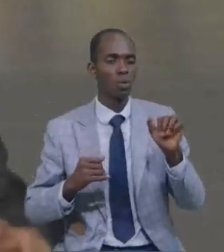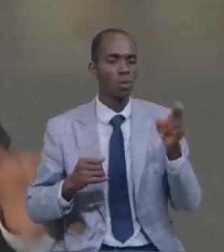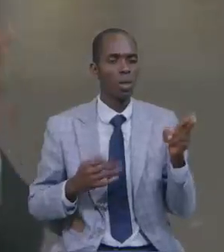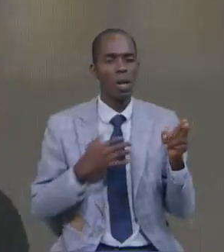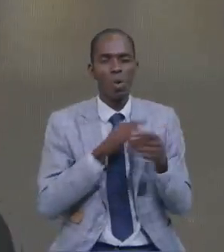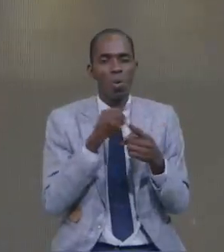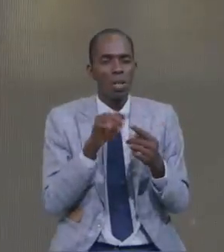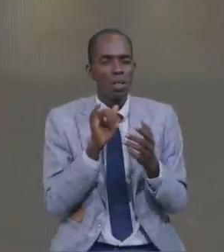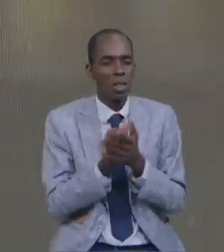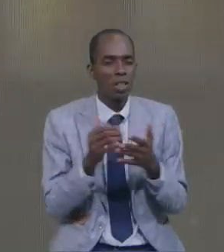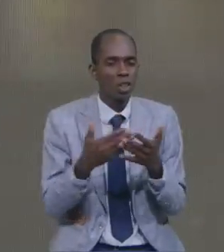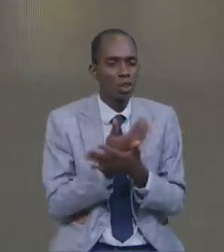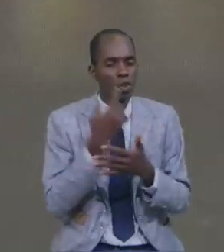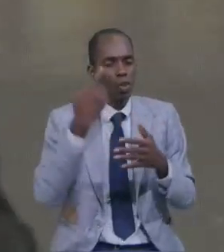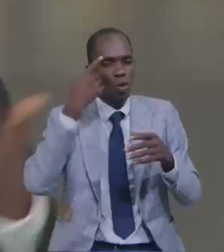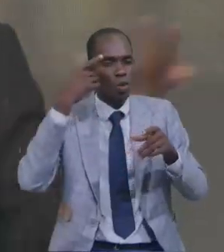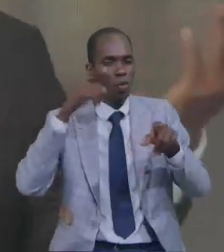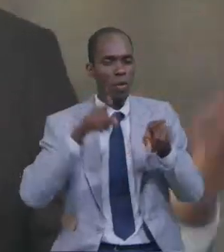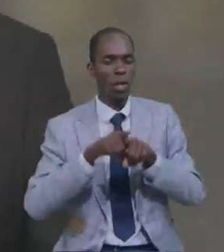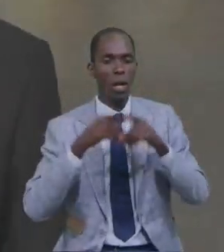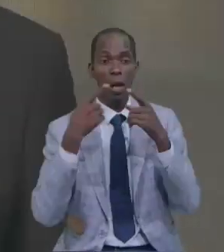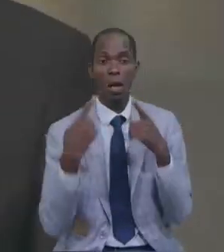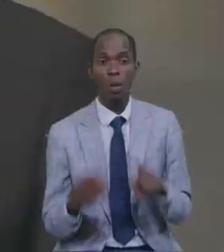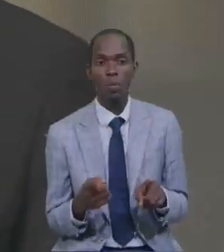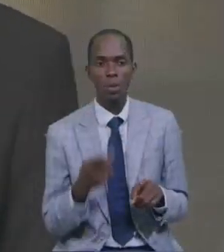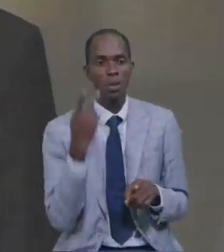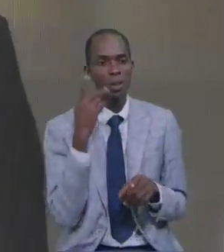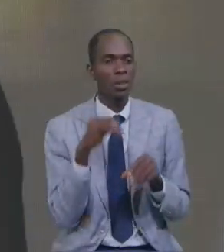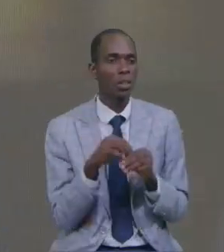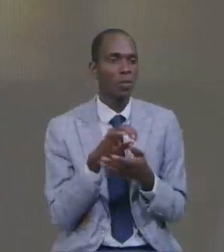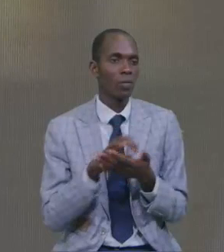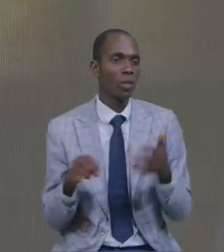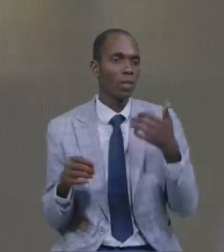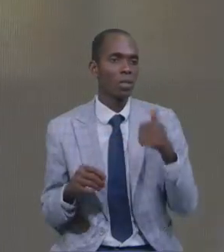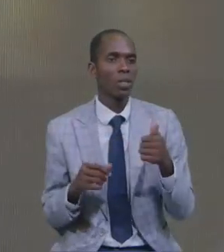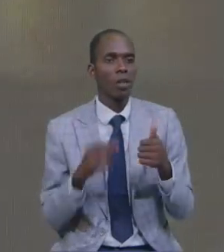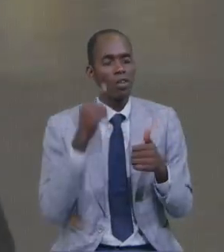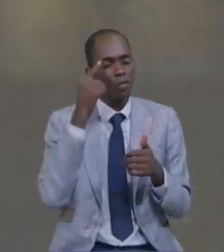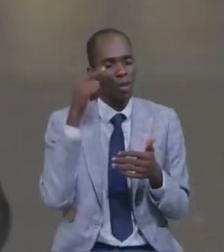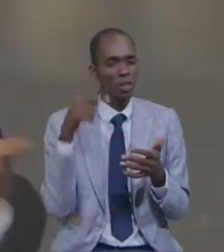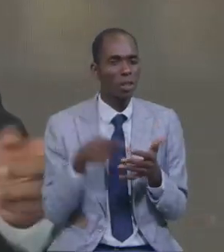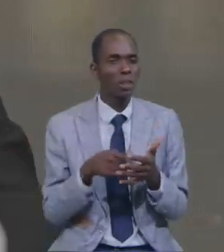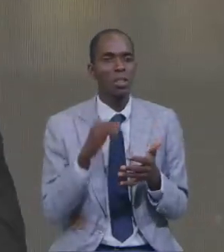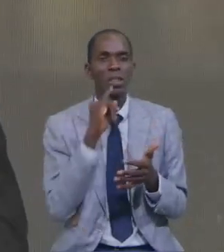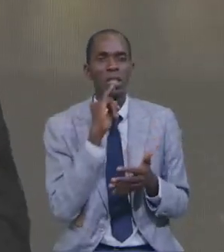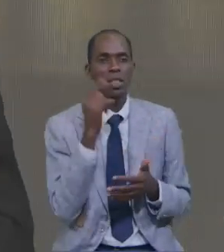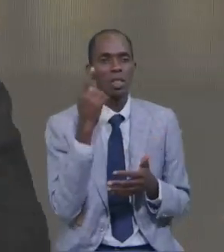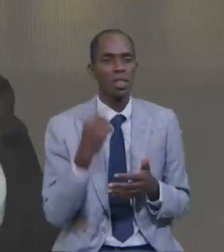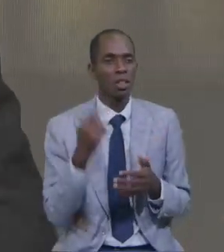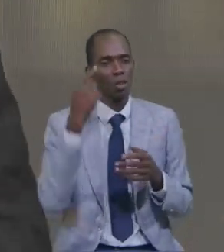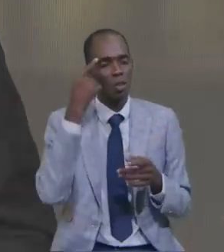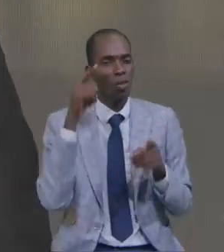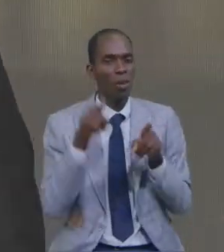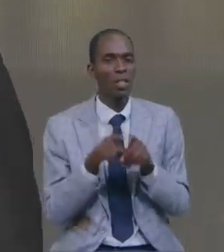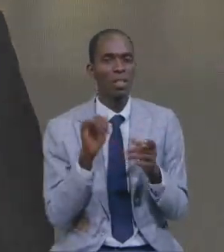this is the covenant that I will make with the house of Israel after those